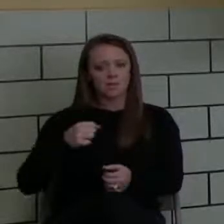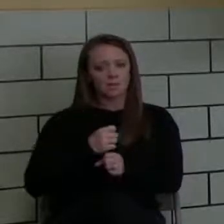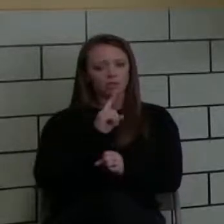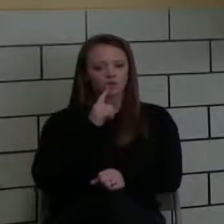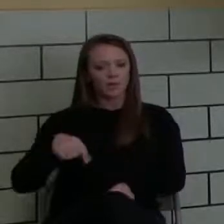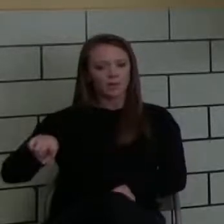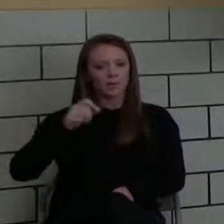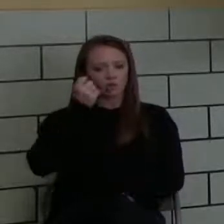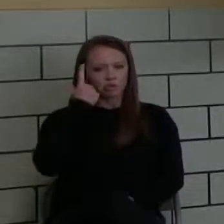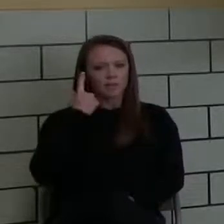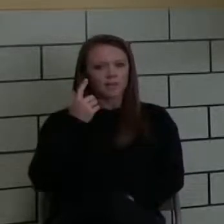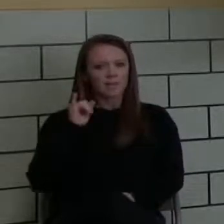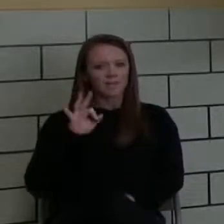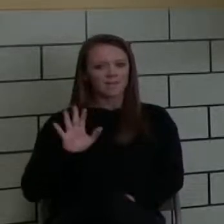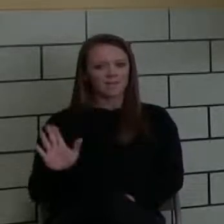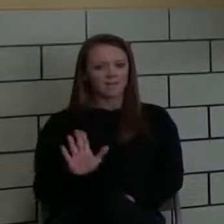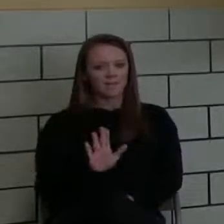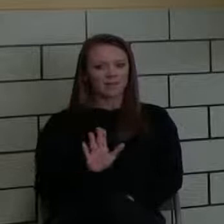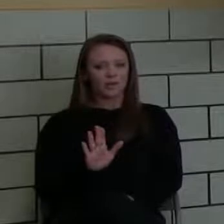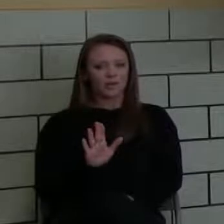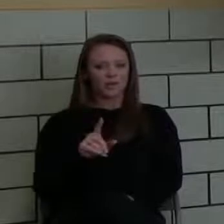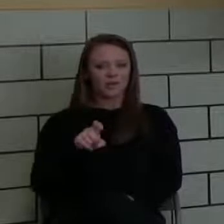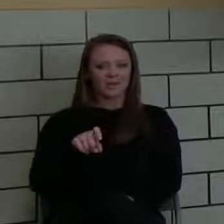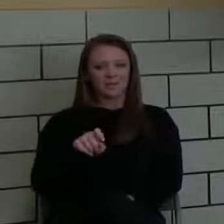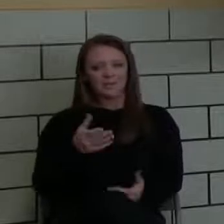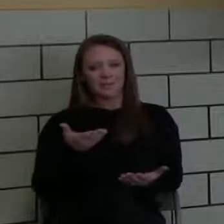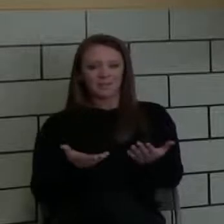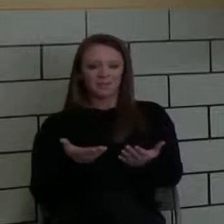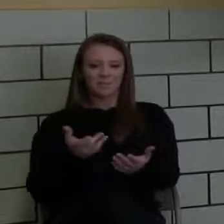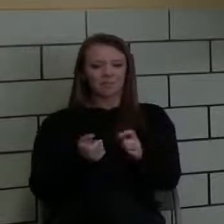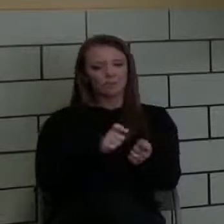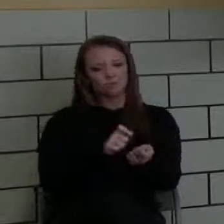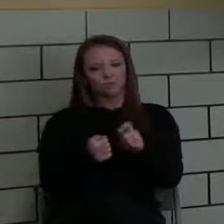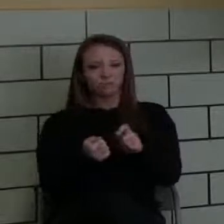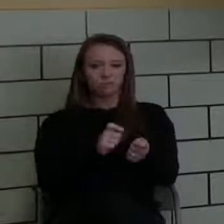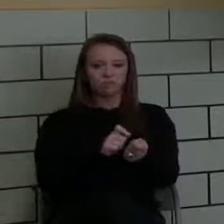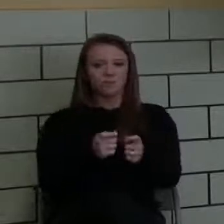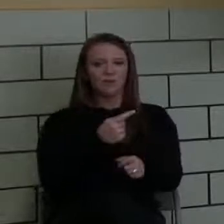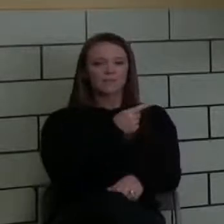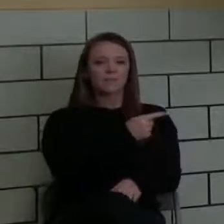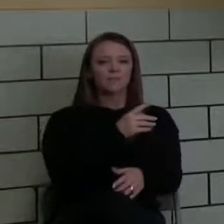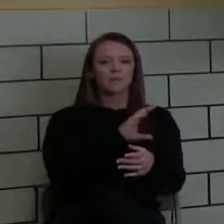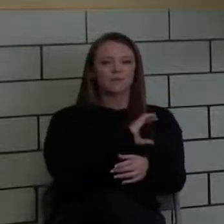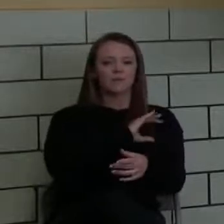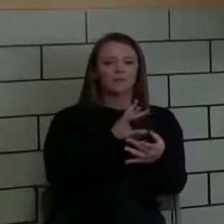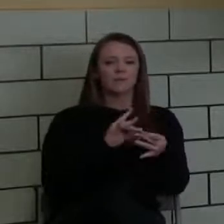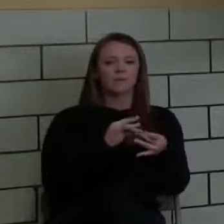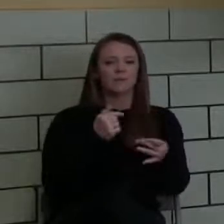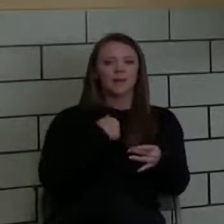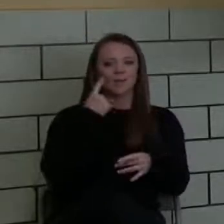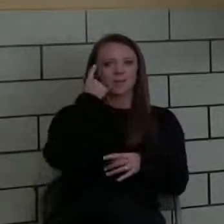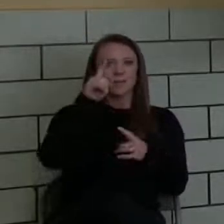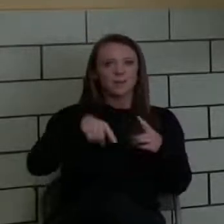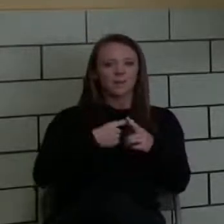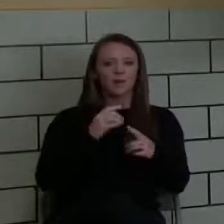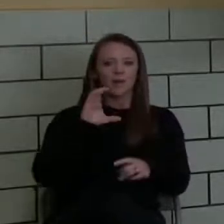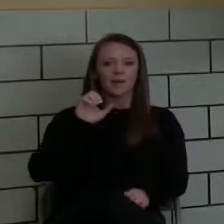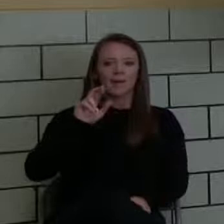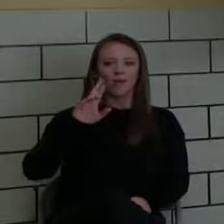and not be met. I was thinking about somebody like Carol's that Correct. sells Good example. prom dresses